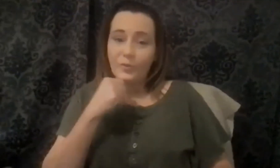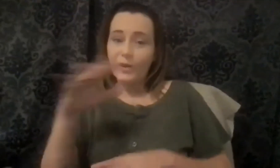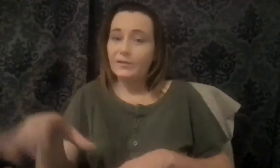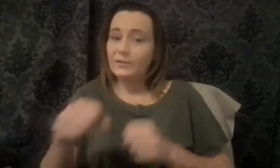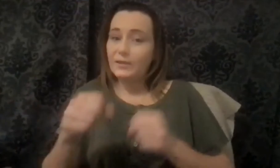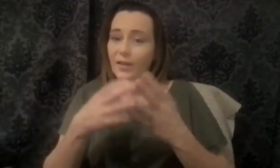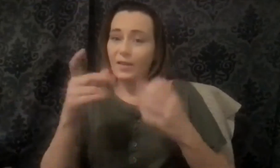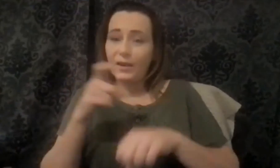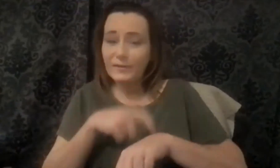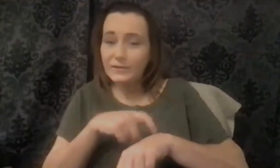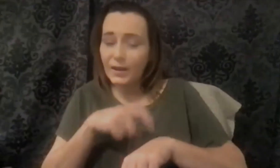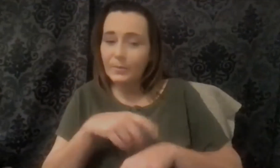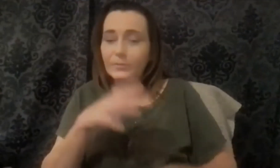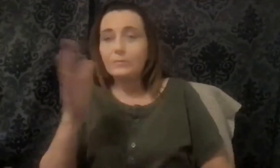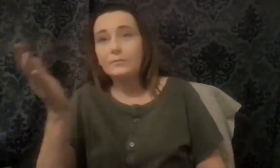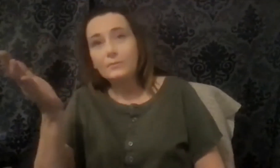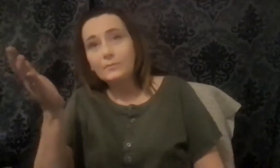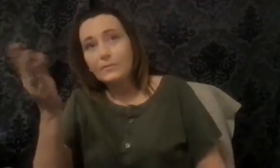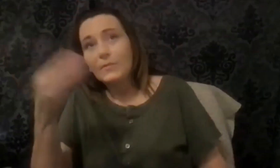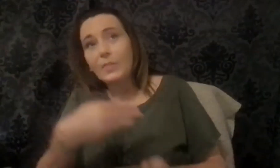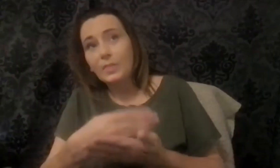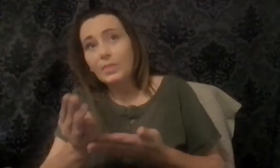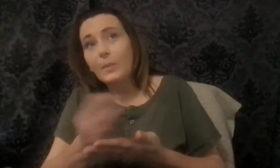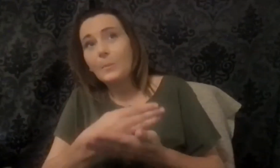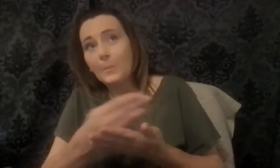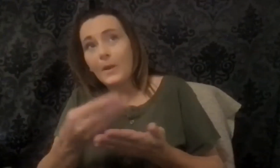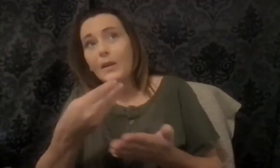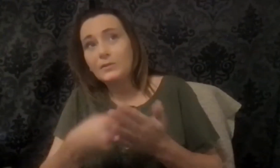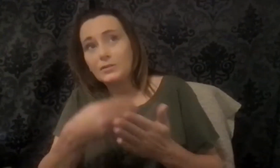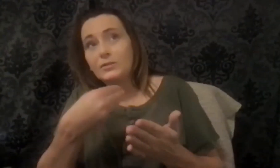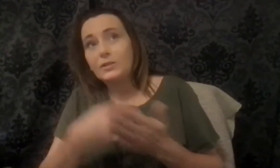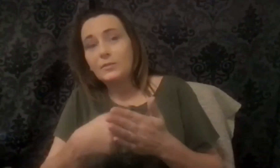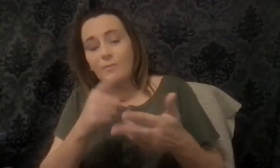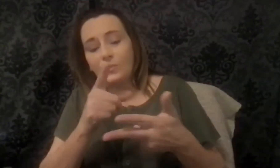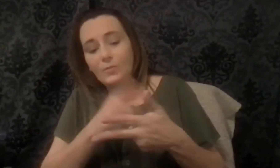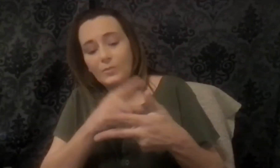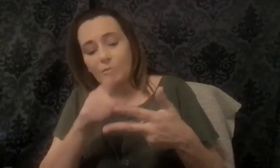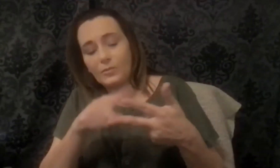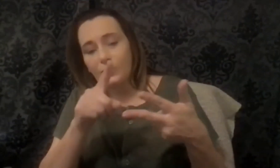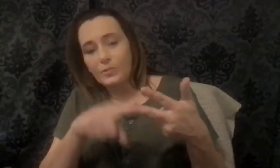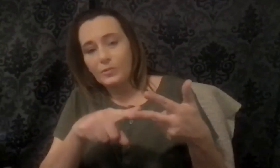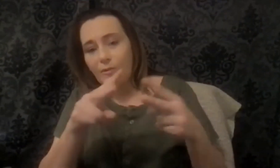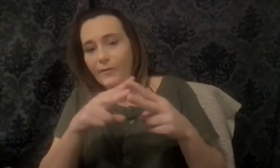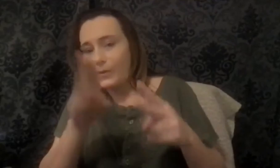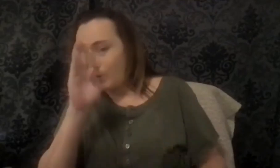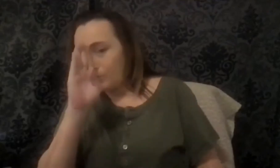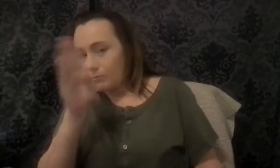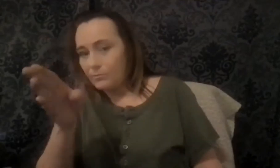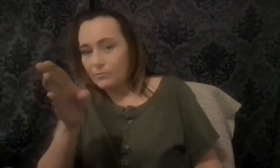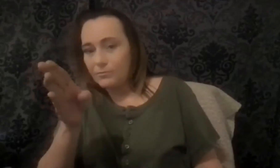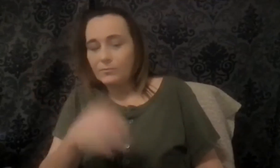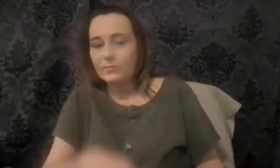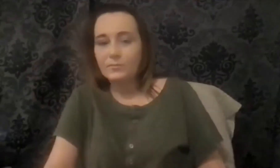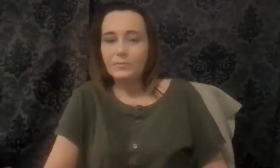Well, the budget might, but I mean, the next three are very straightforward.